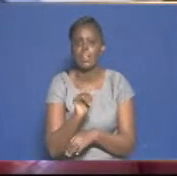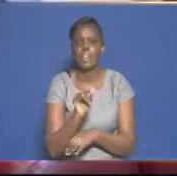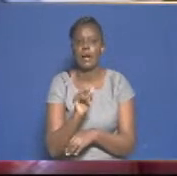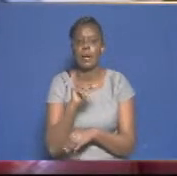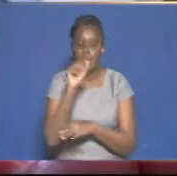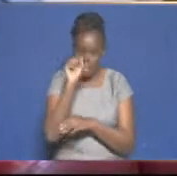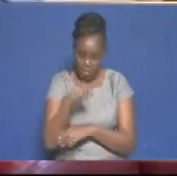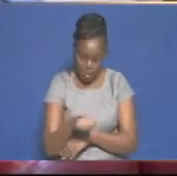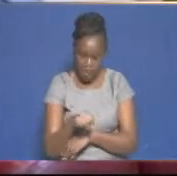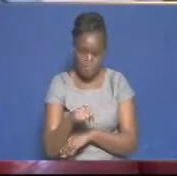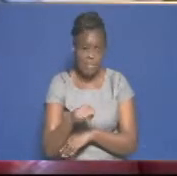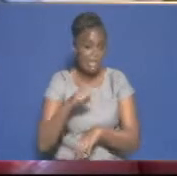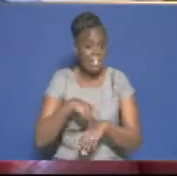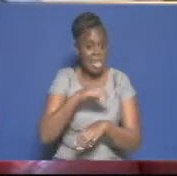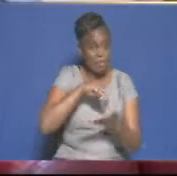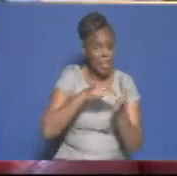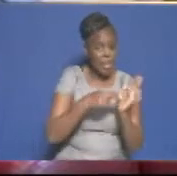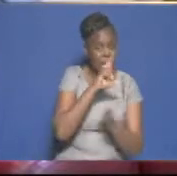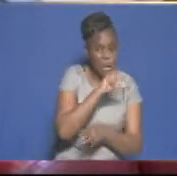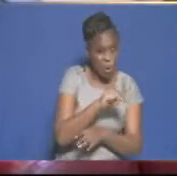yes when he meant no.